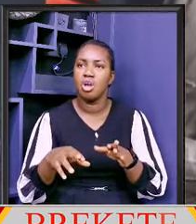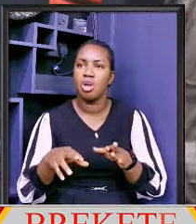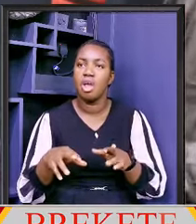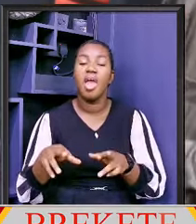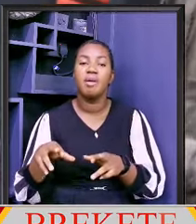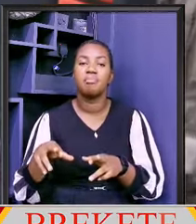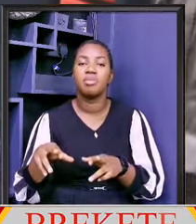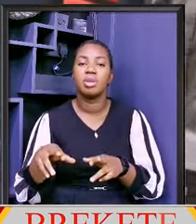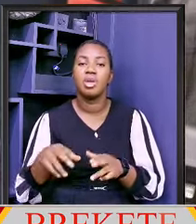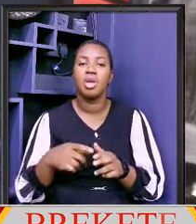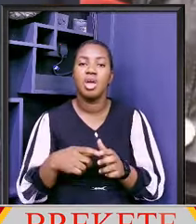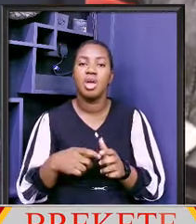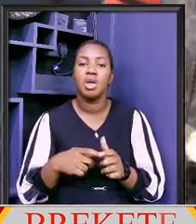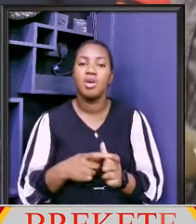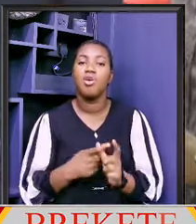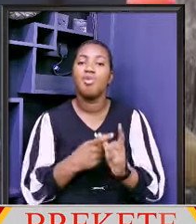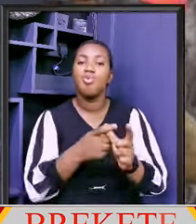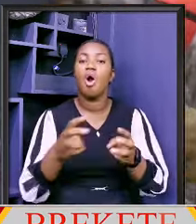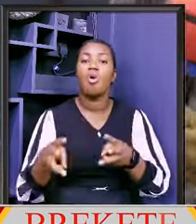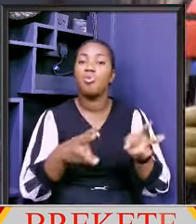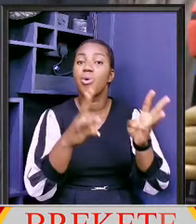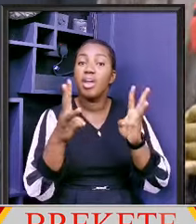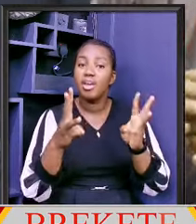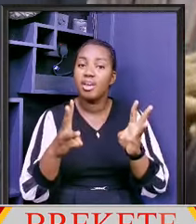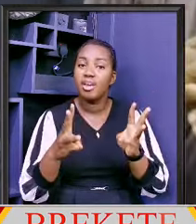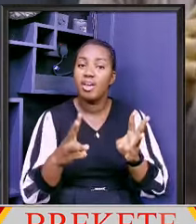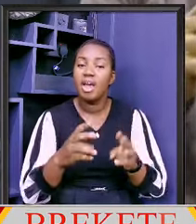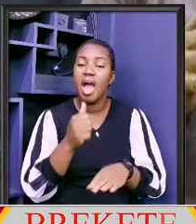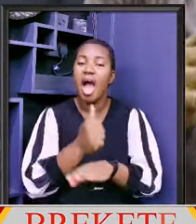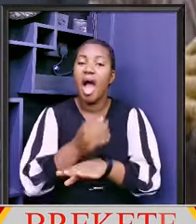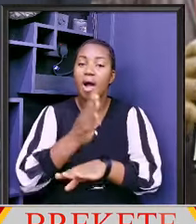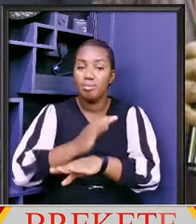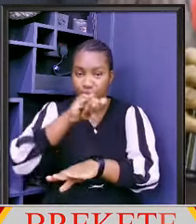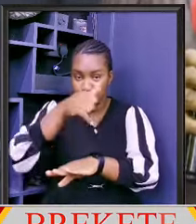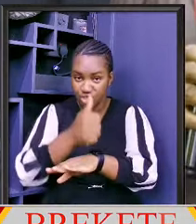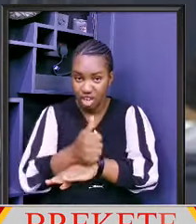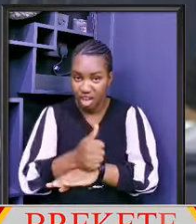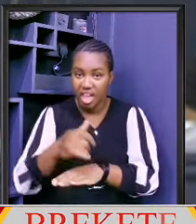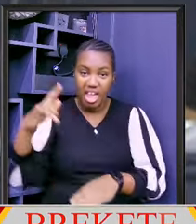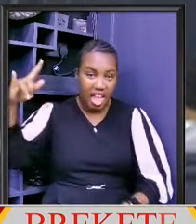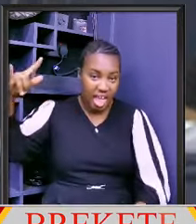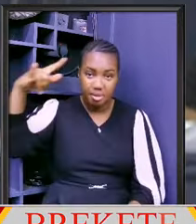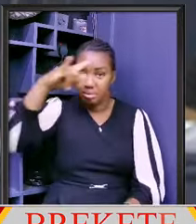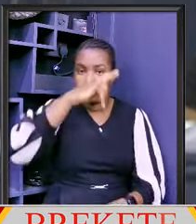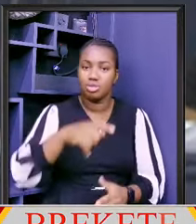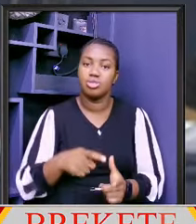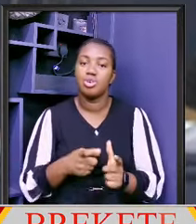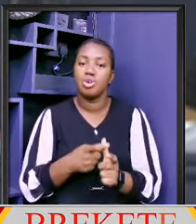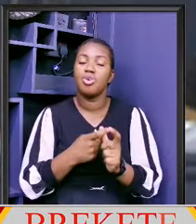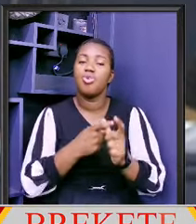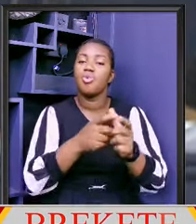3 airports. Abuja airport, runway, yeah, can do 3 airports.